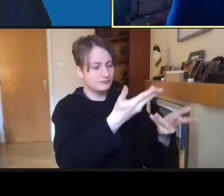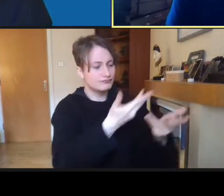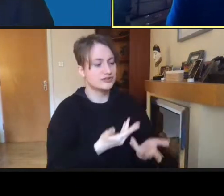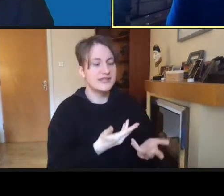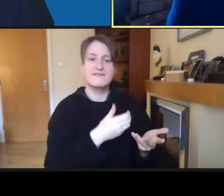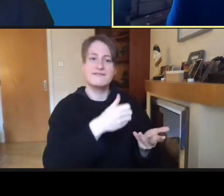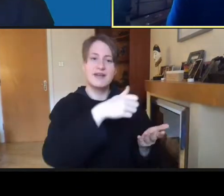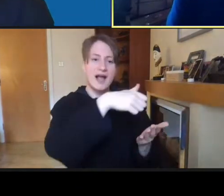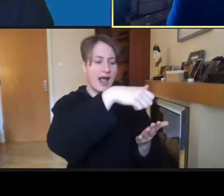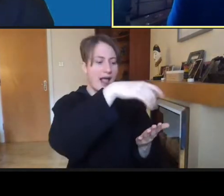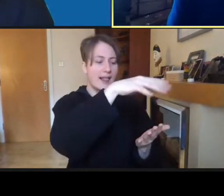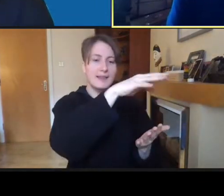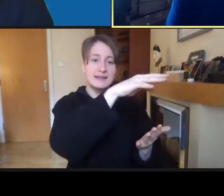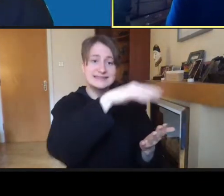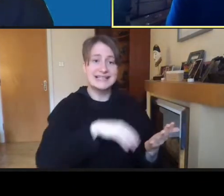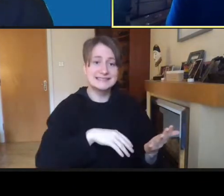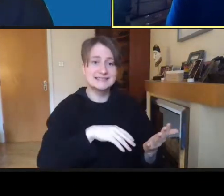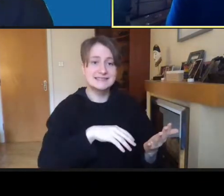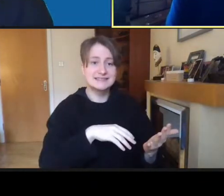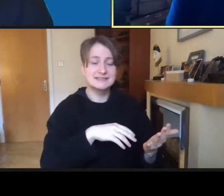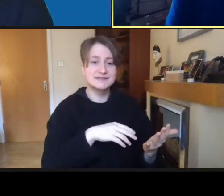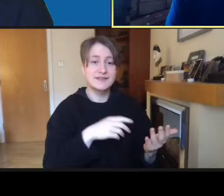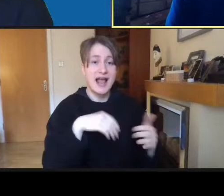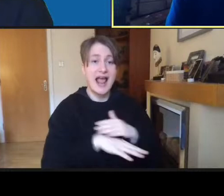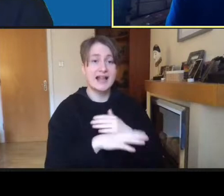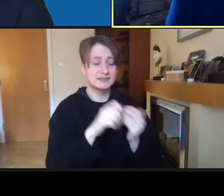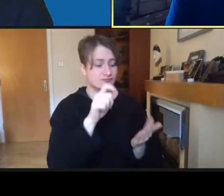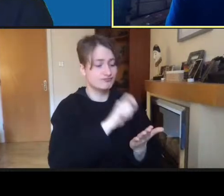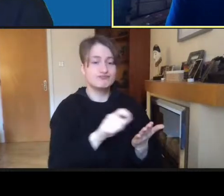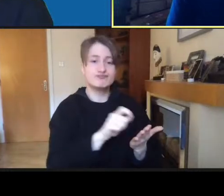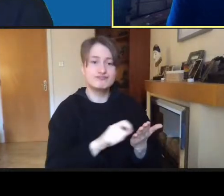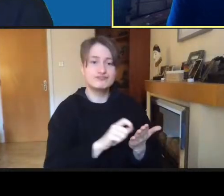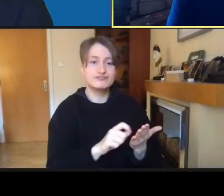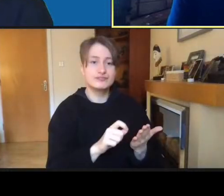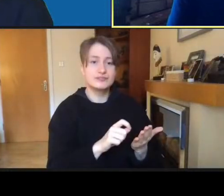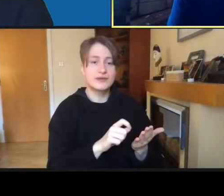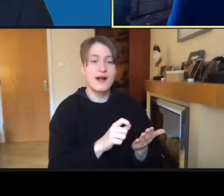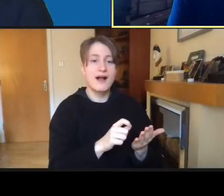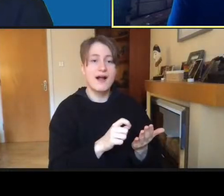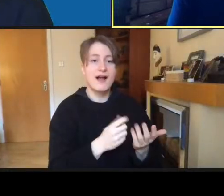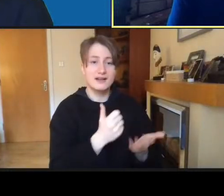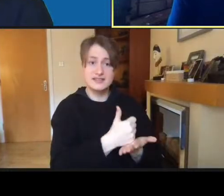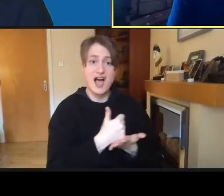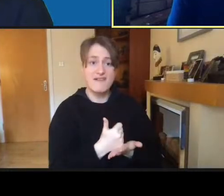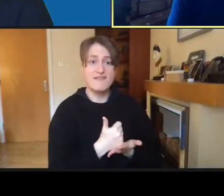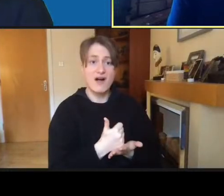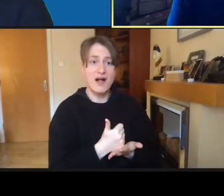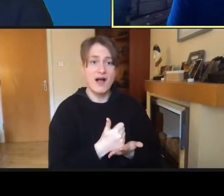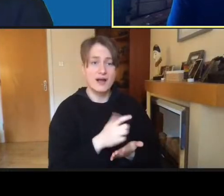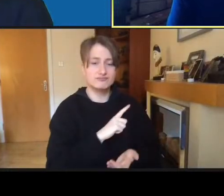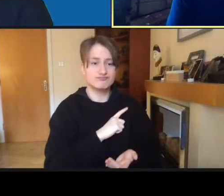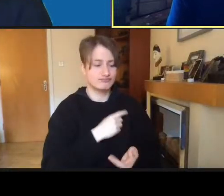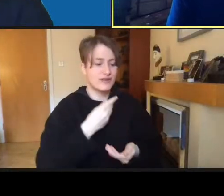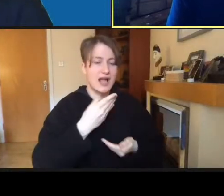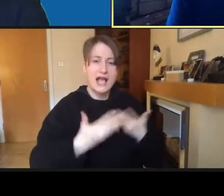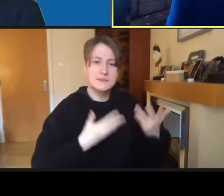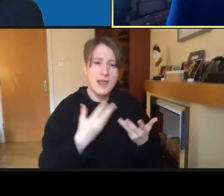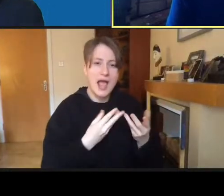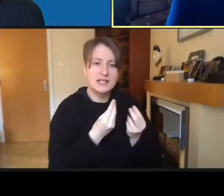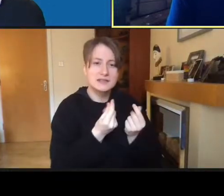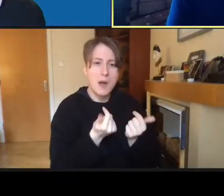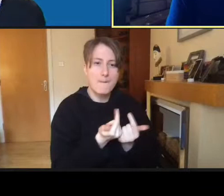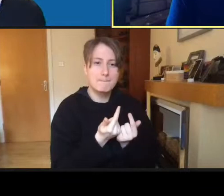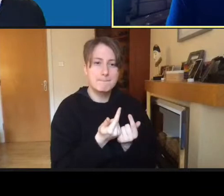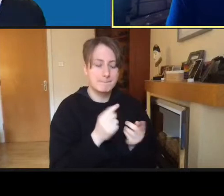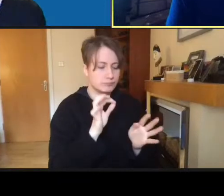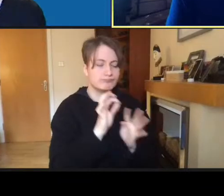of the score, and this was very helpful. And he just wanted to go through some of the stop sounds.